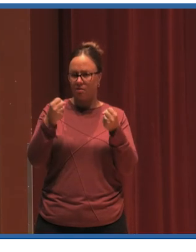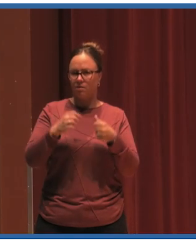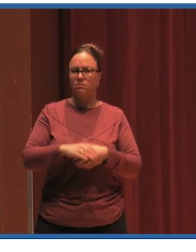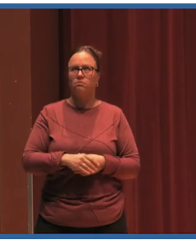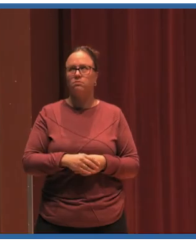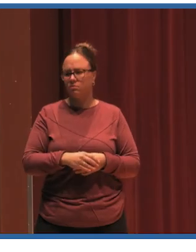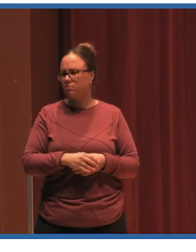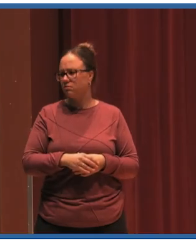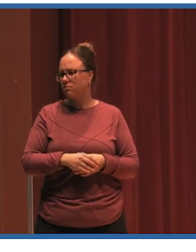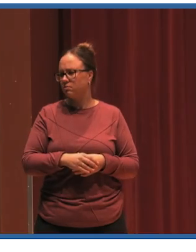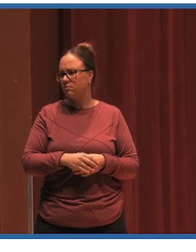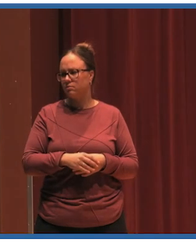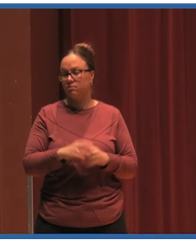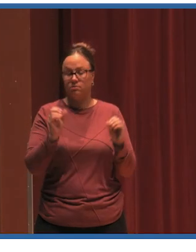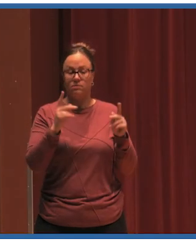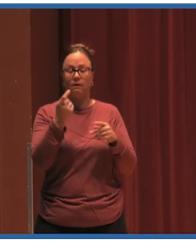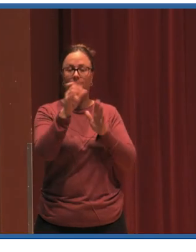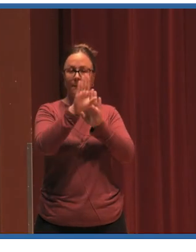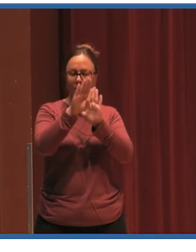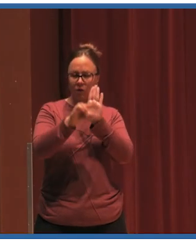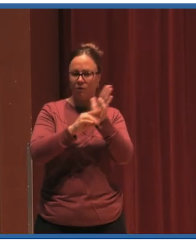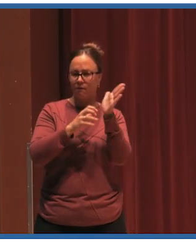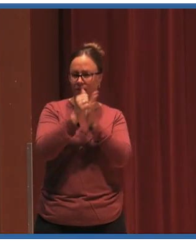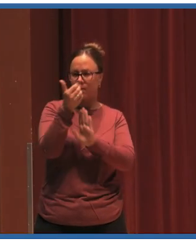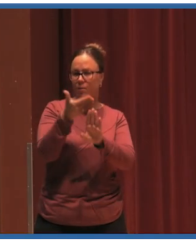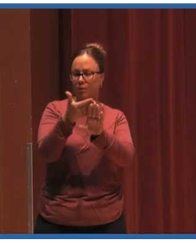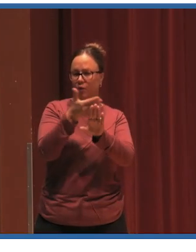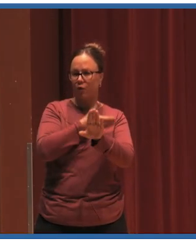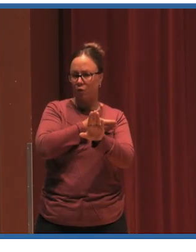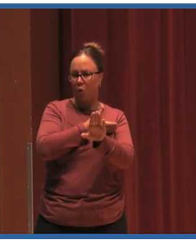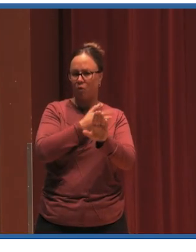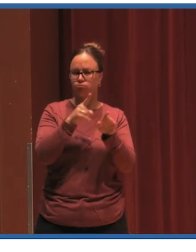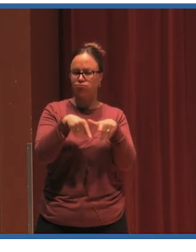Okay, so a little bit of background on cancer before we get into the numbers.